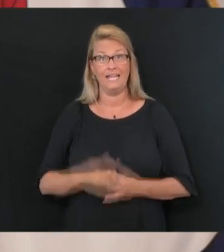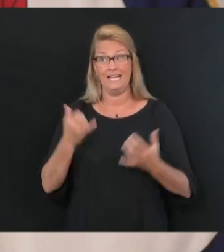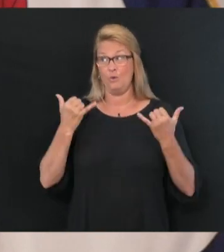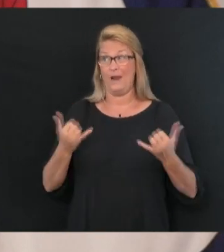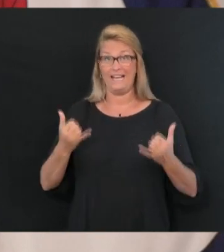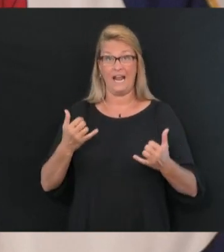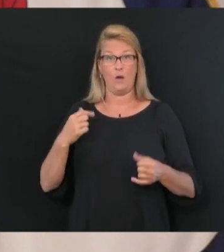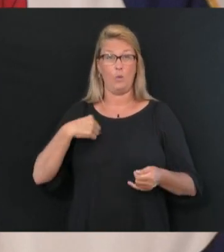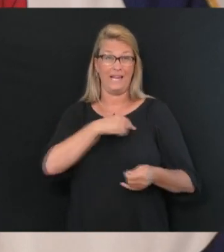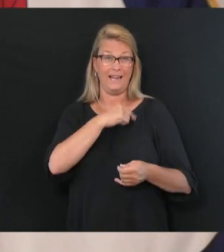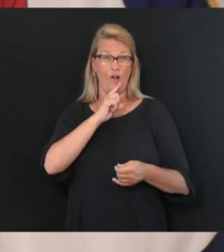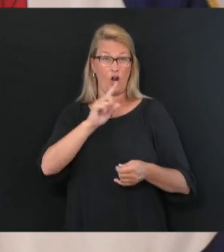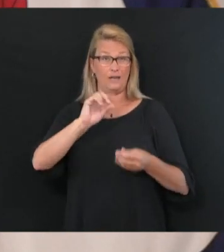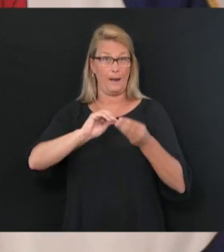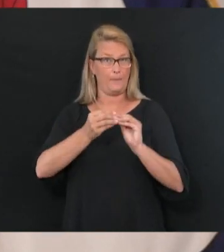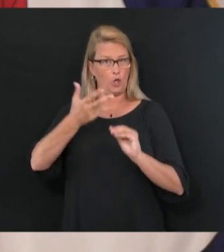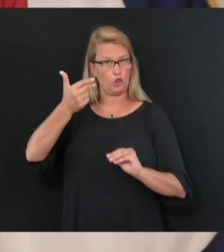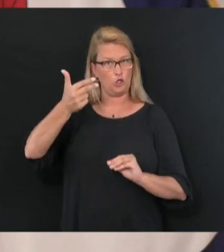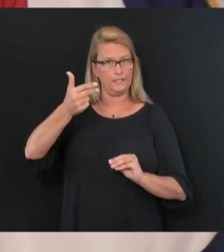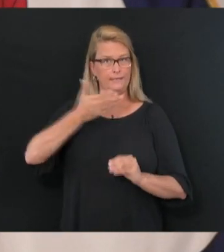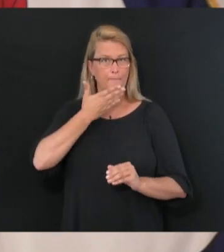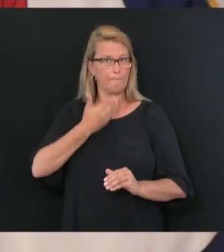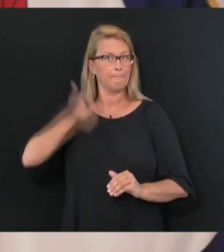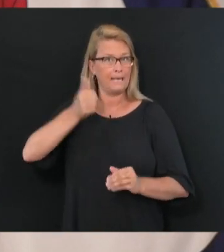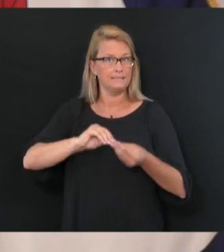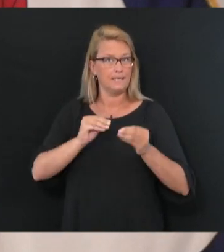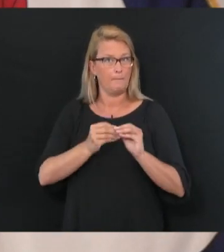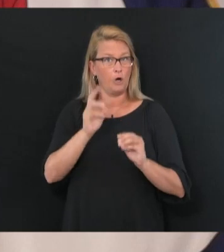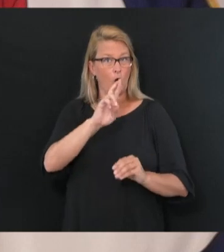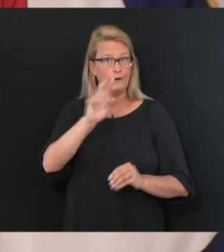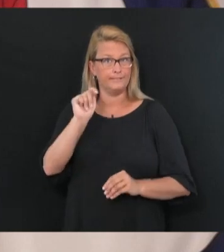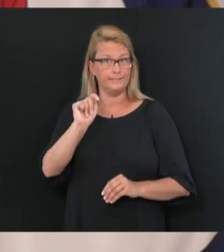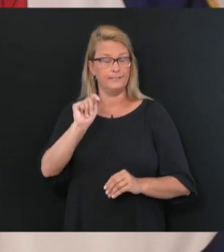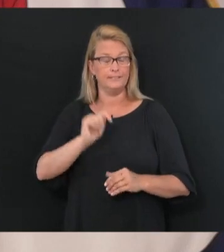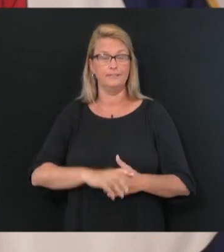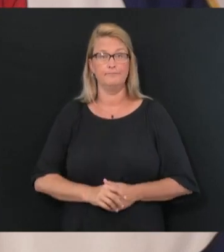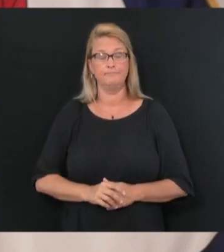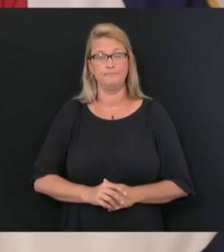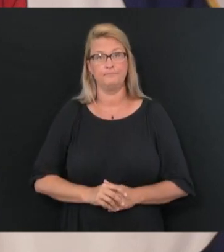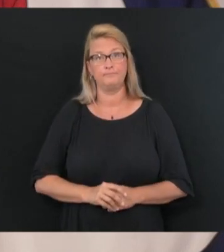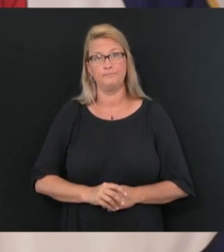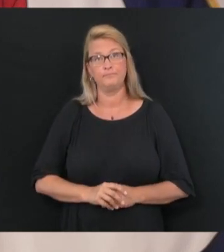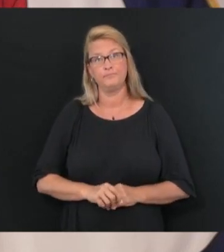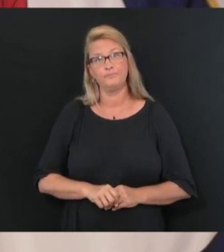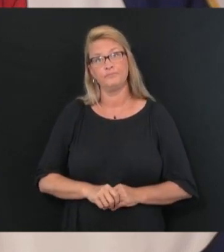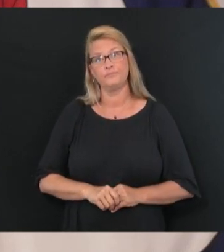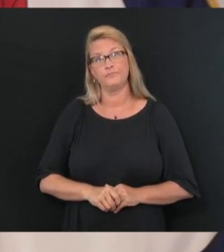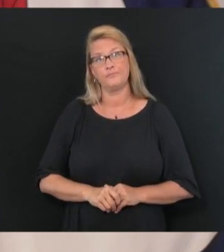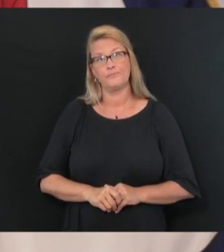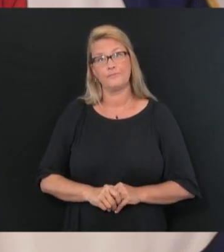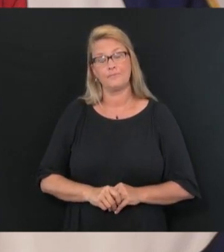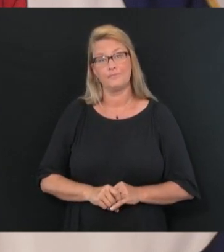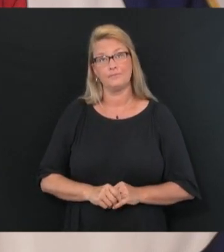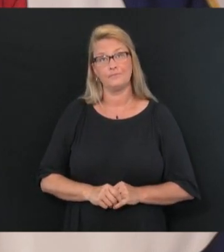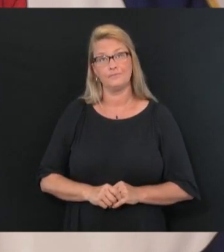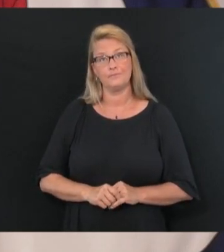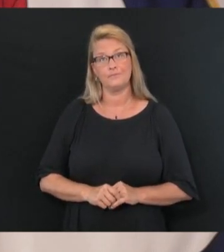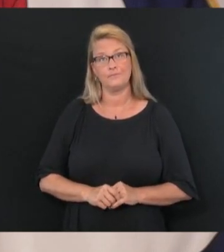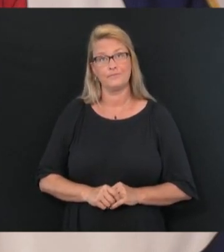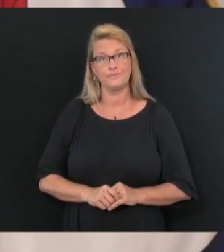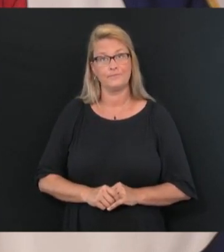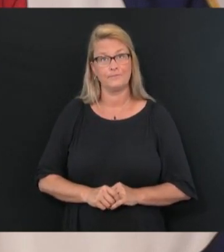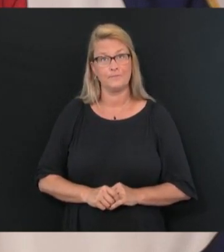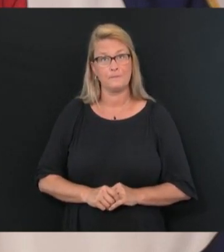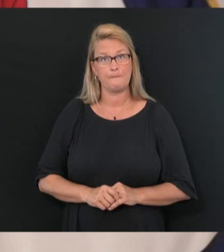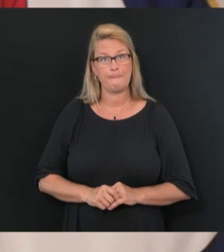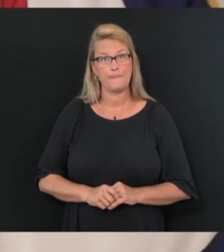point in time in the nation. And I can say that, and it surely couldn't